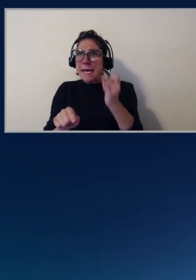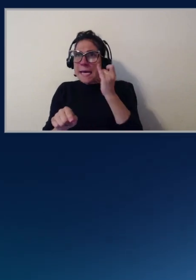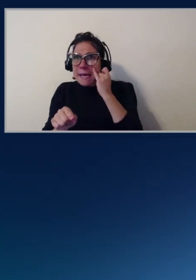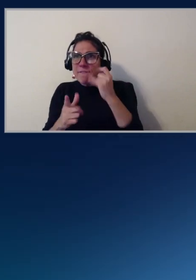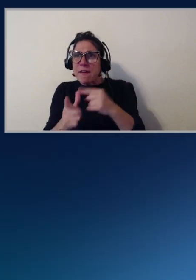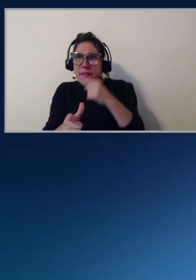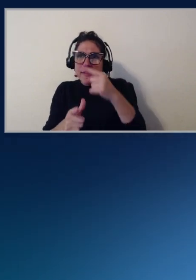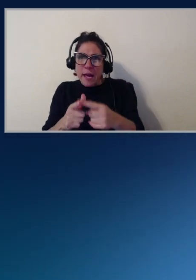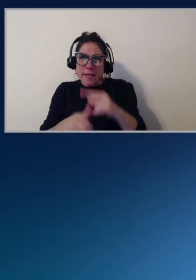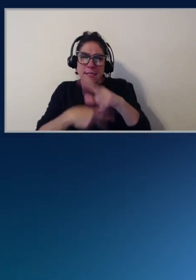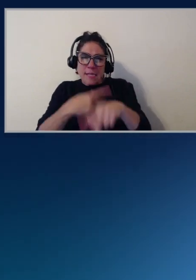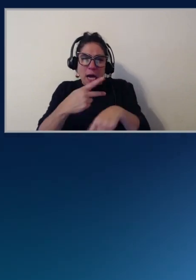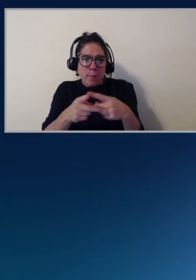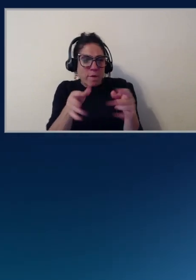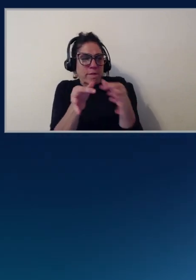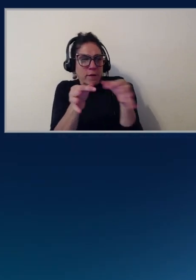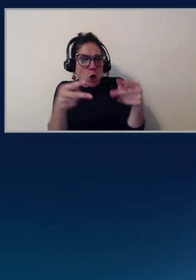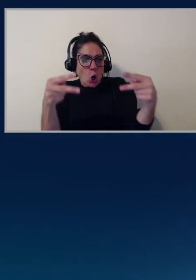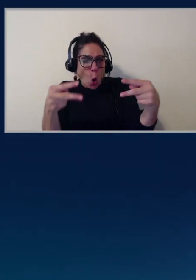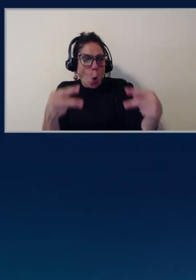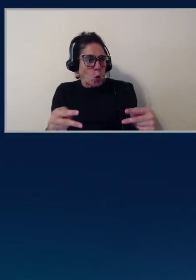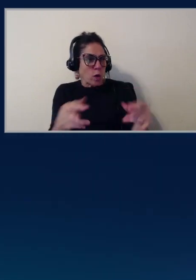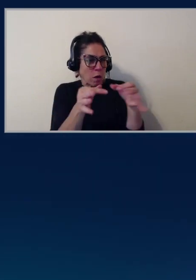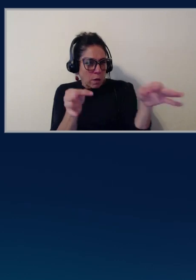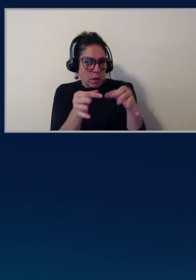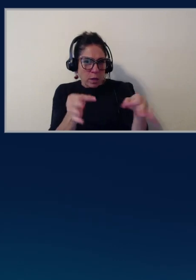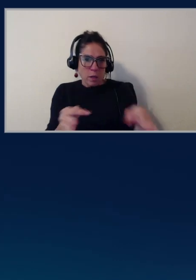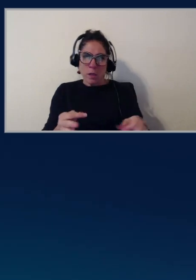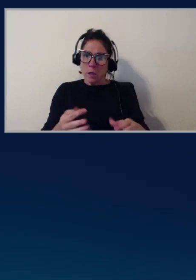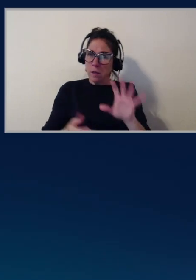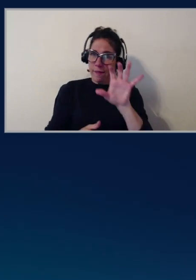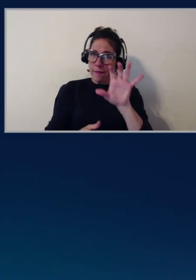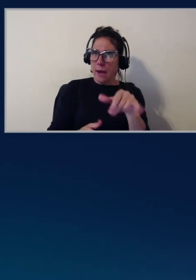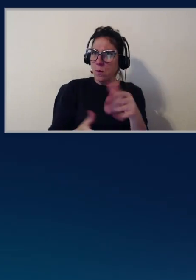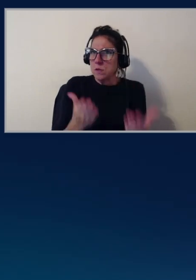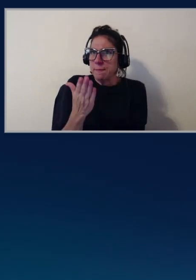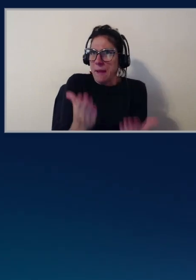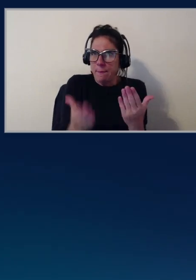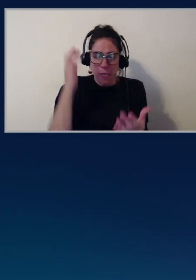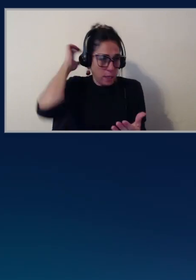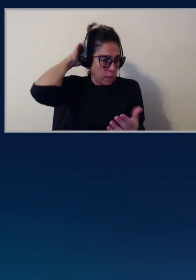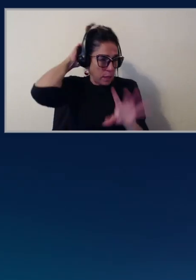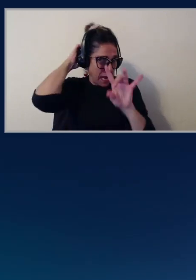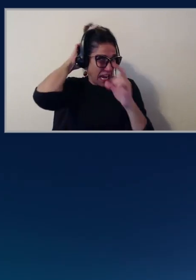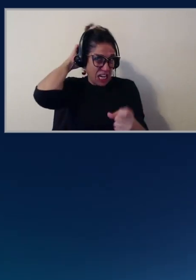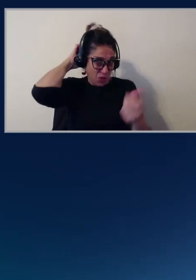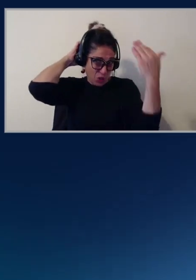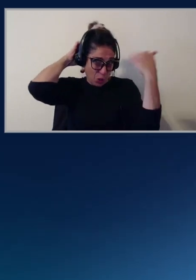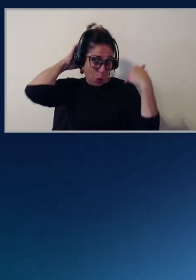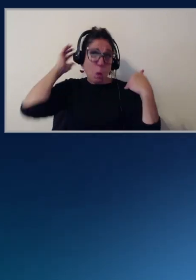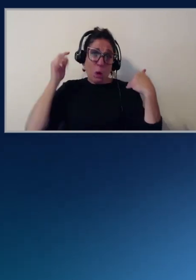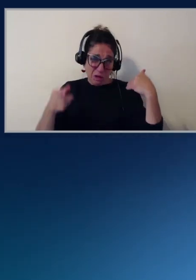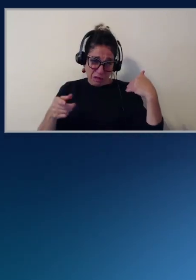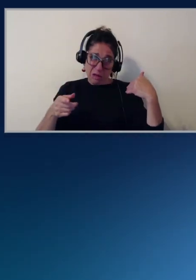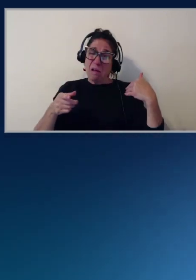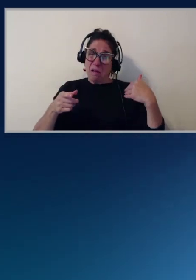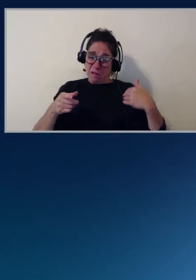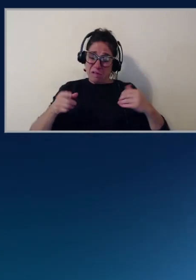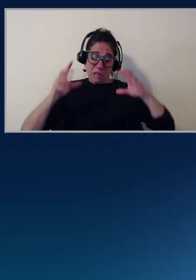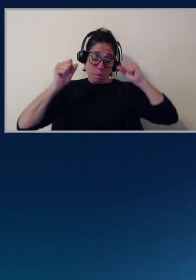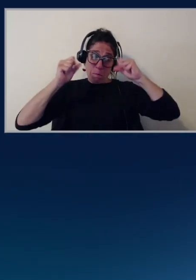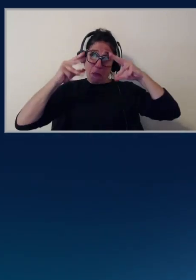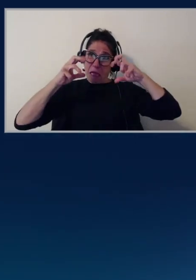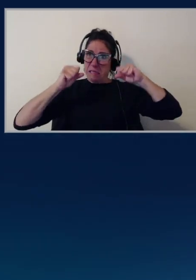thing. It's just wild. That was maybe 8 years ago, right? So it's just amazing to me